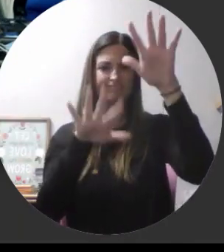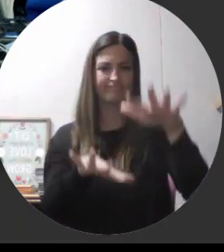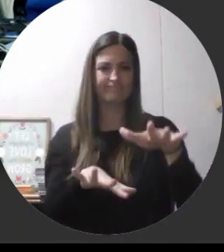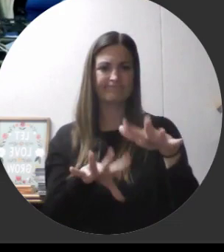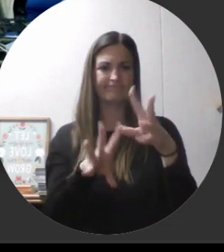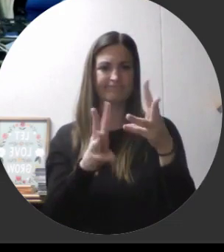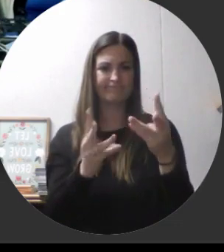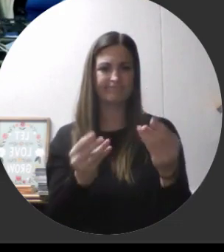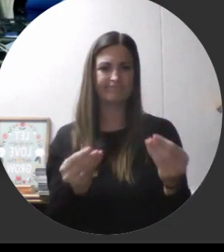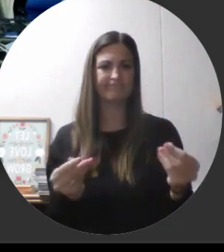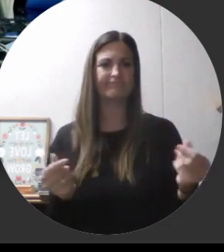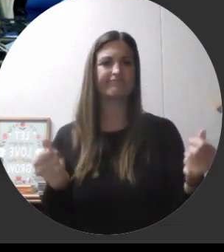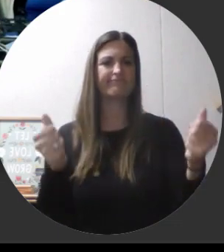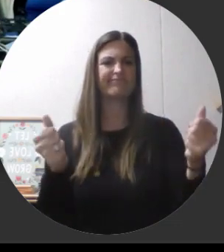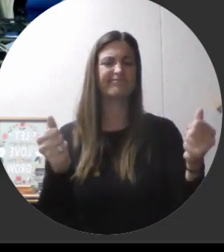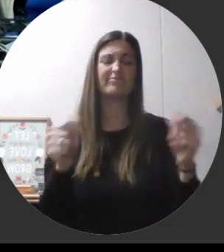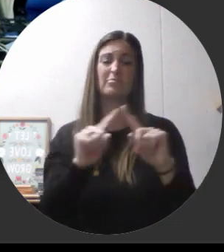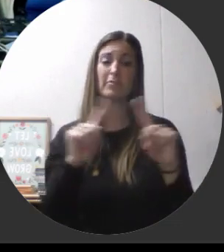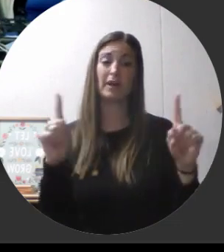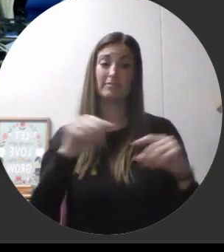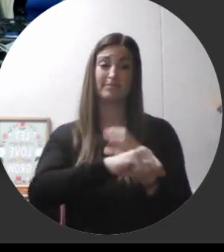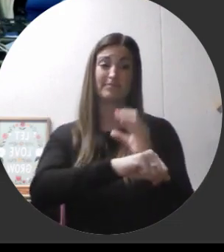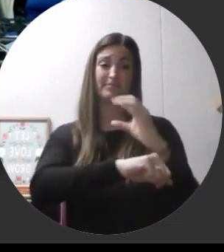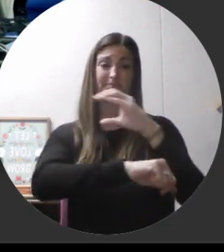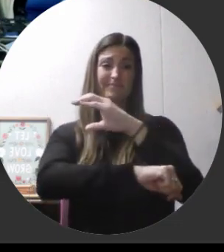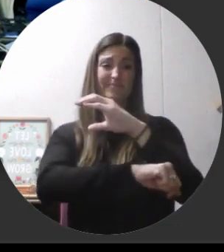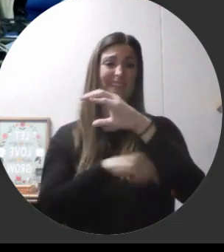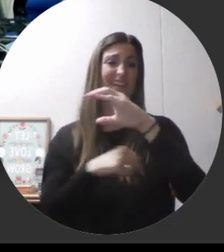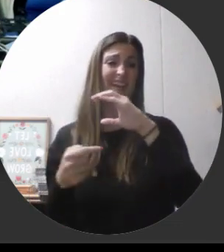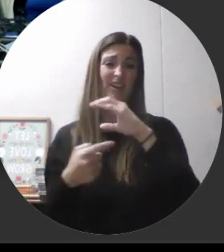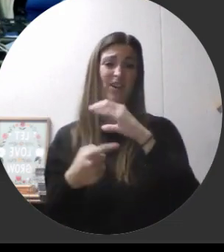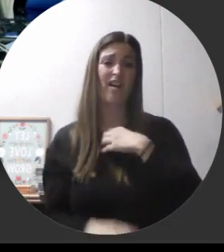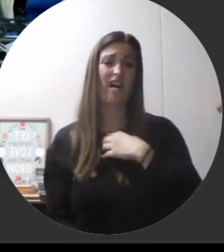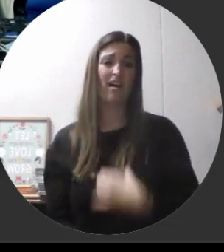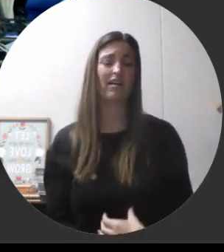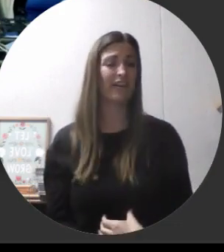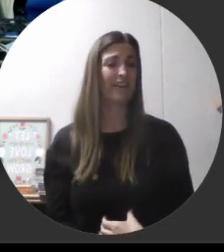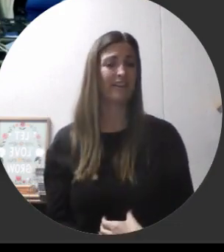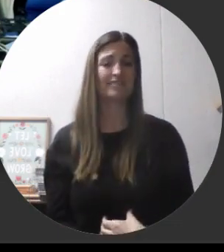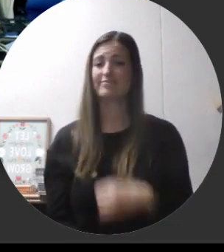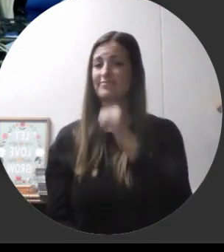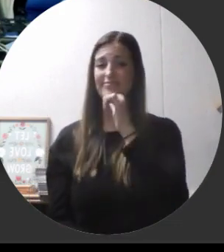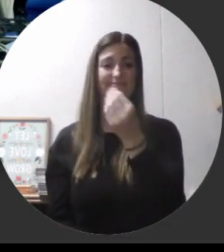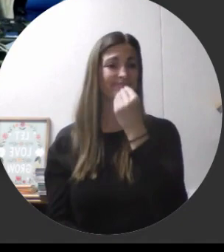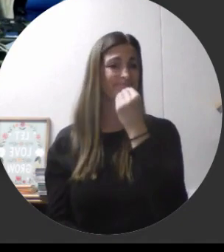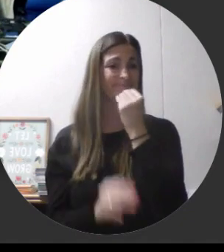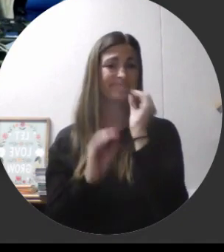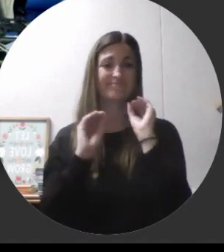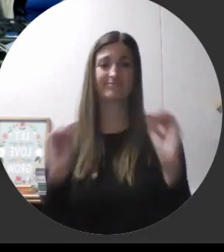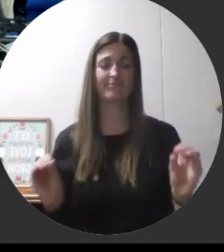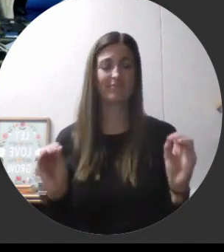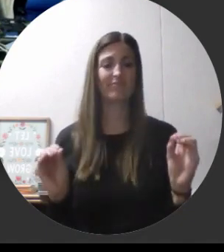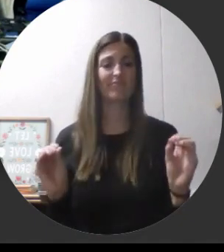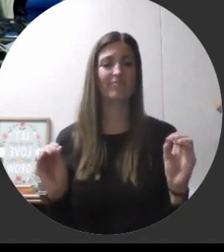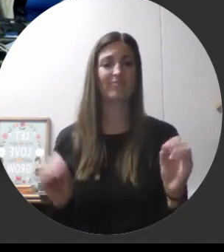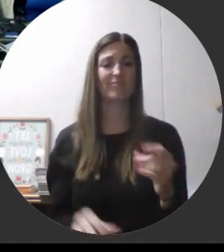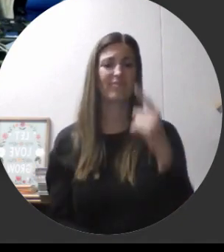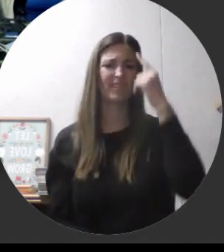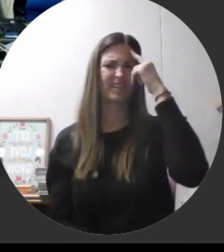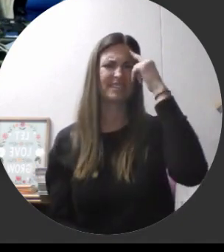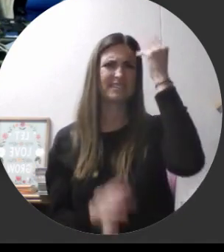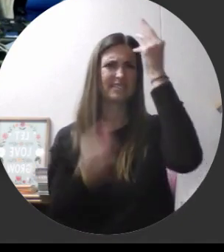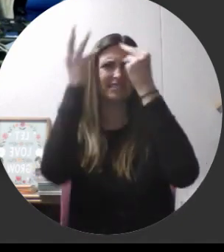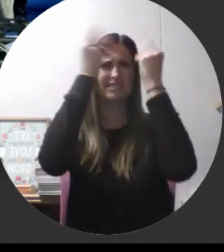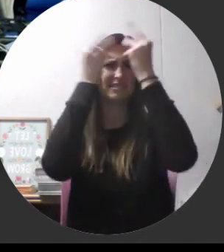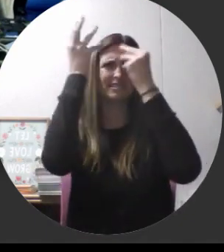by then Crusoe was very hungry. He had had nothing at all to eat for 24 hours now, and his mind was filled with